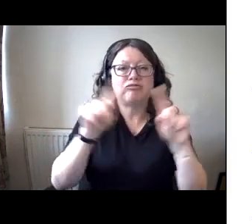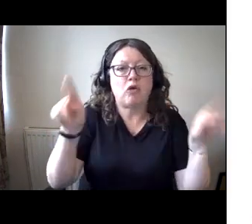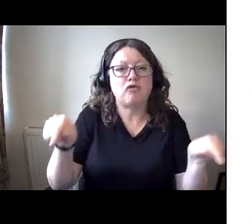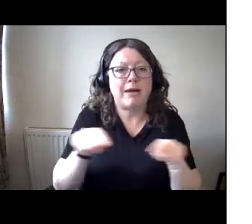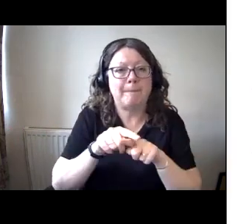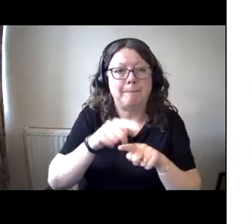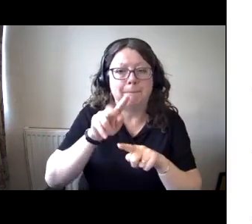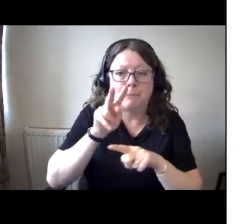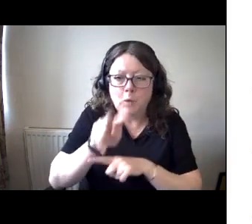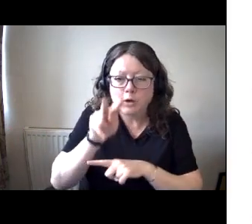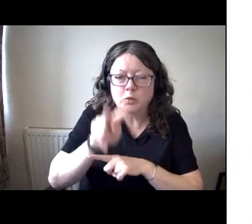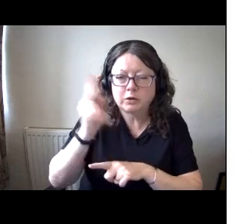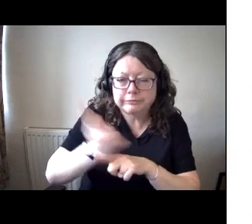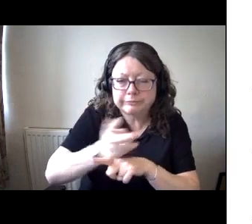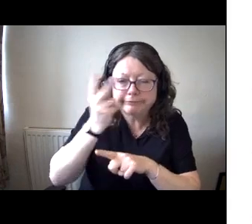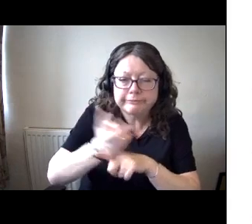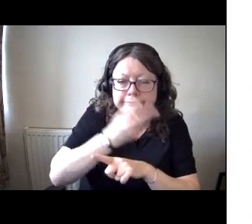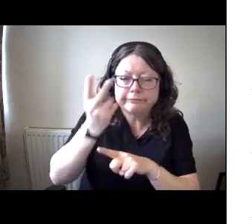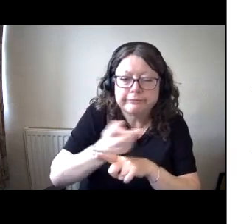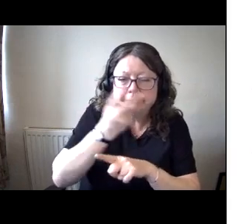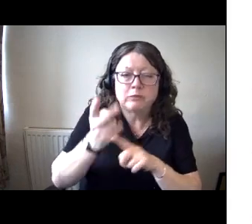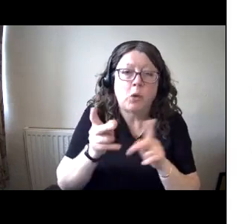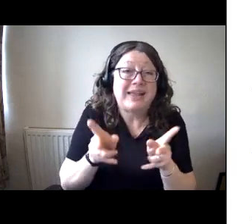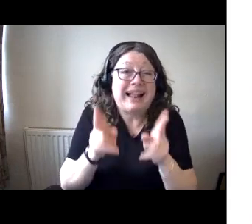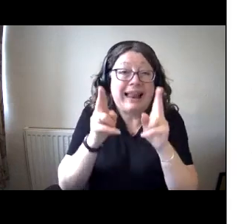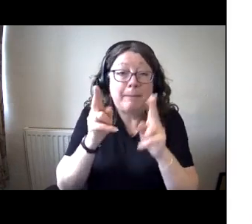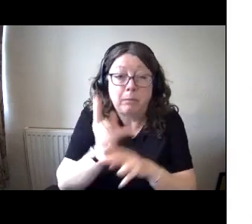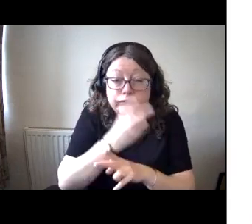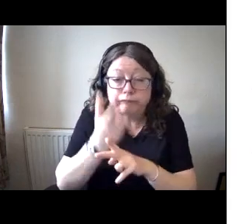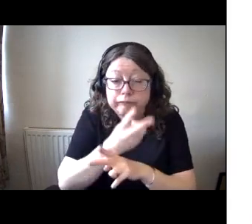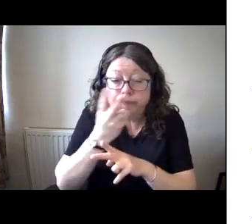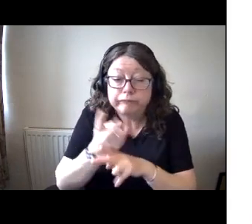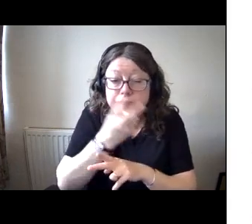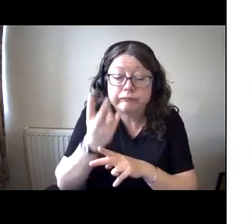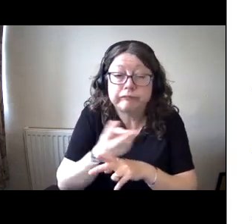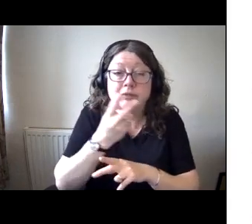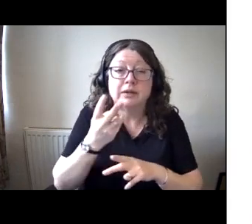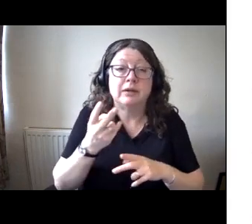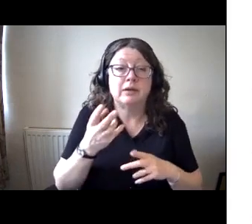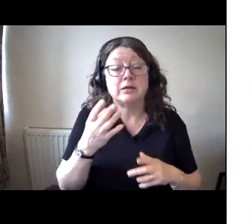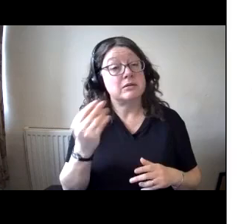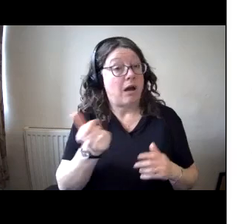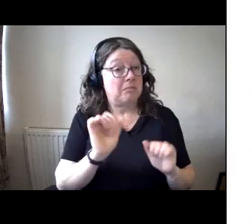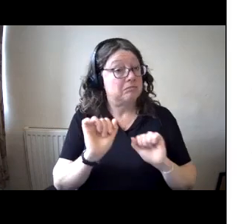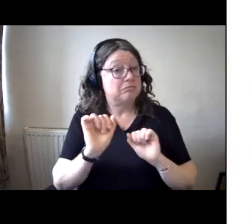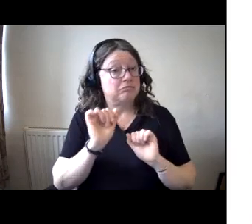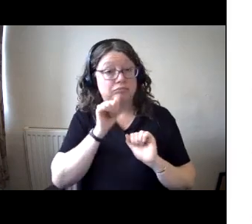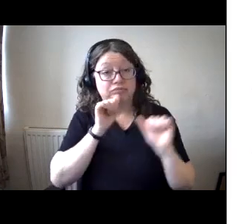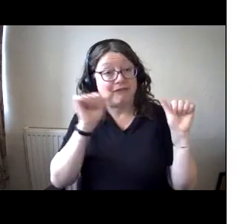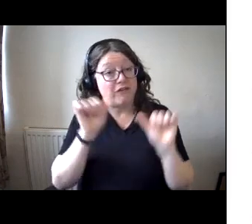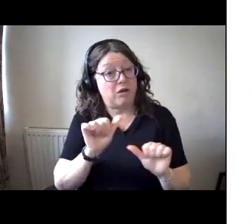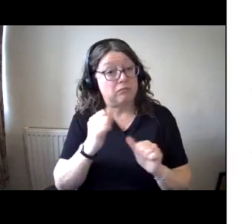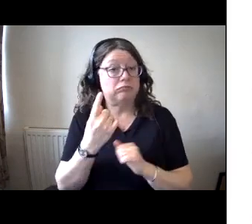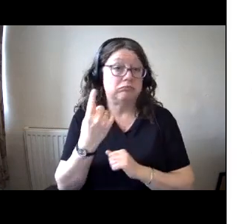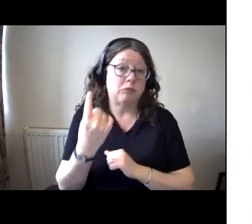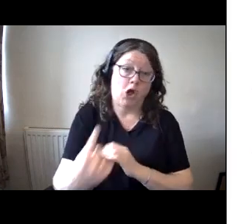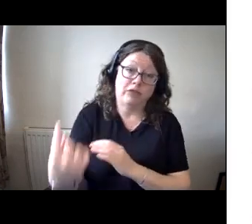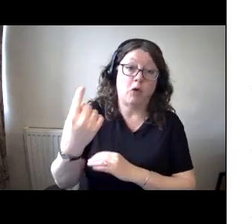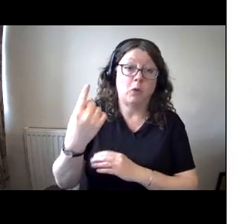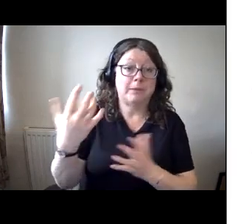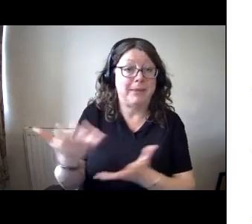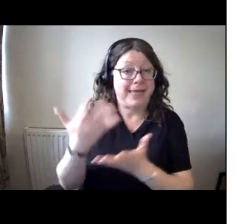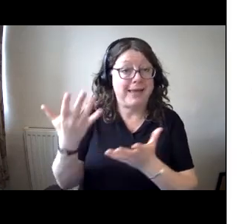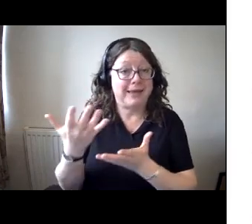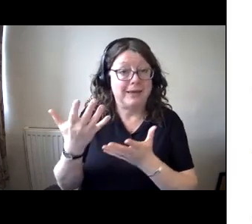over. Sometimes we can see that as well. And for some of our young people, they may prefer to play on their own. Some may like to play with others, and